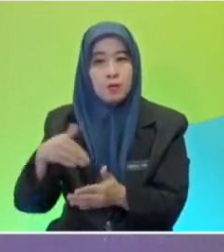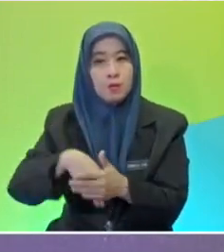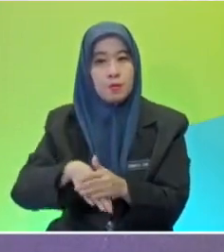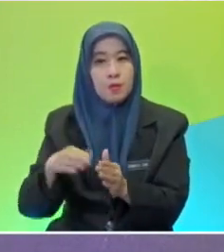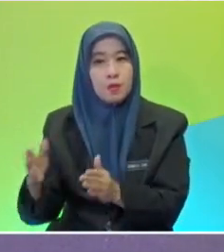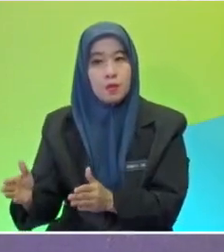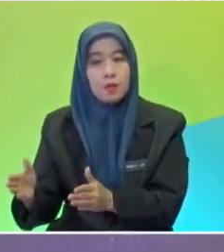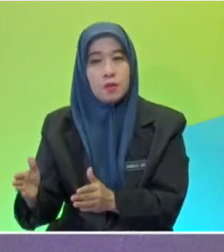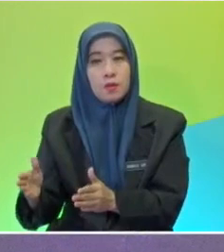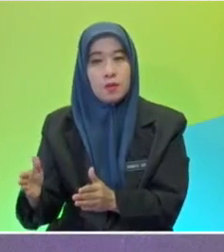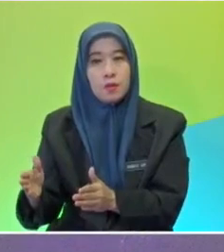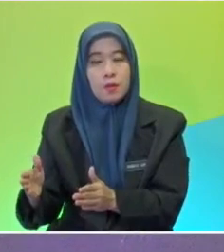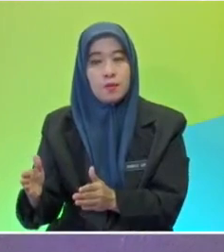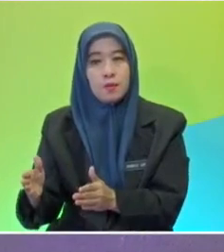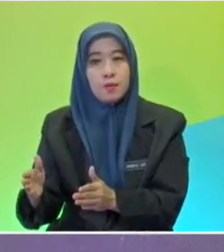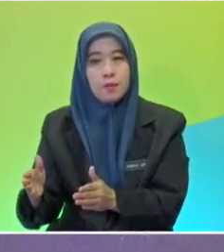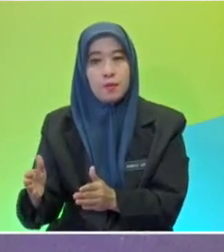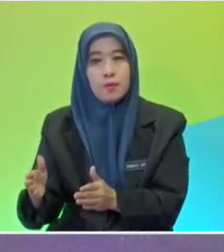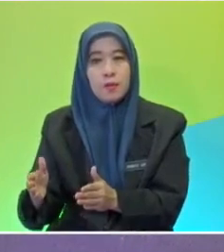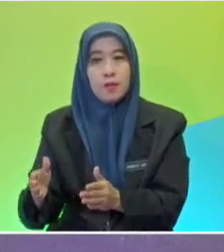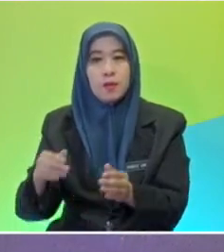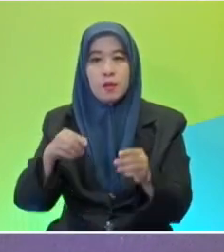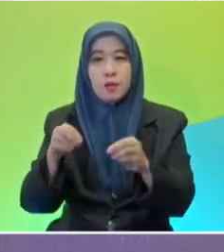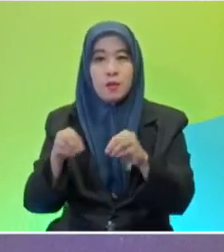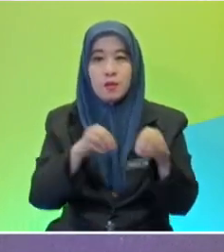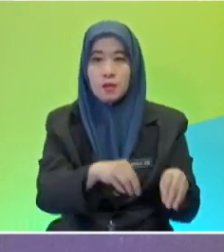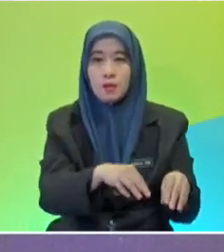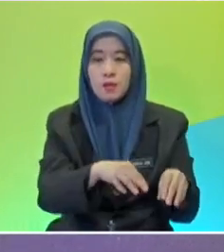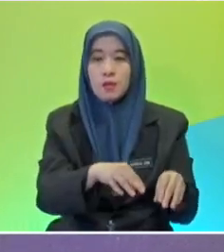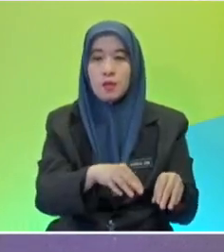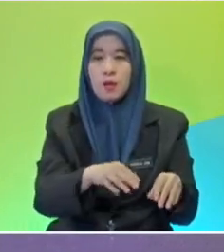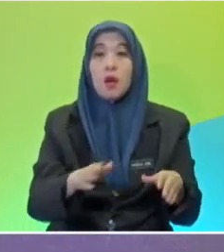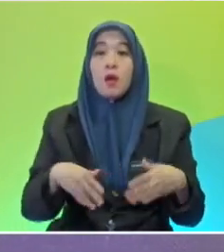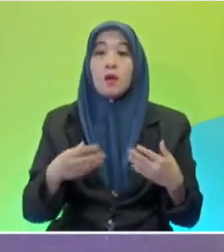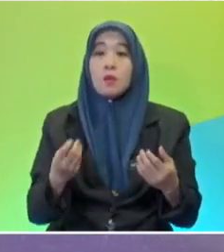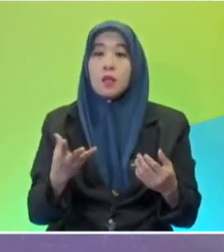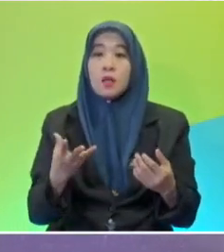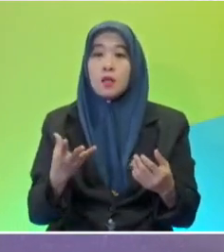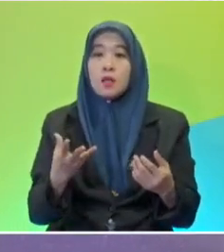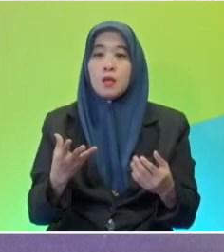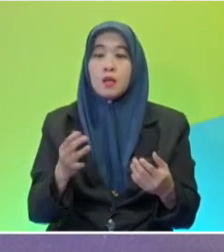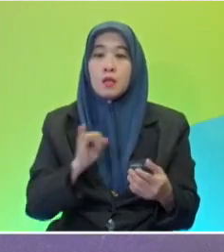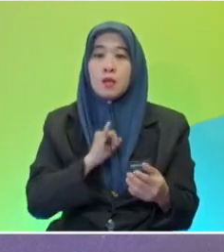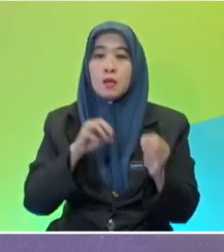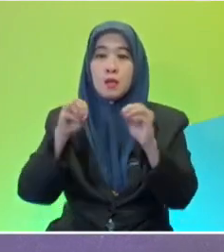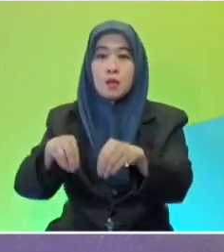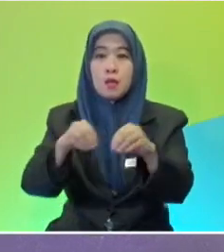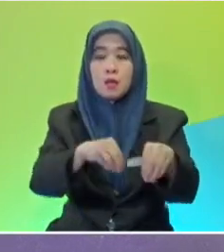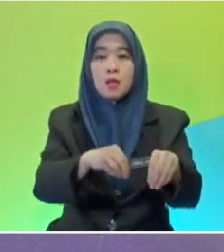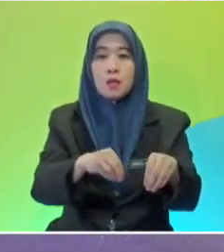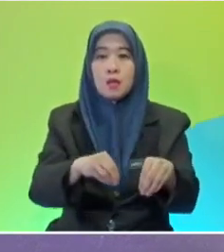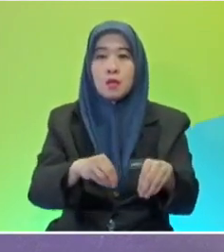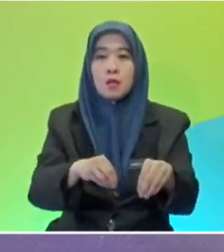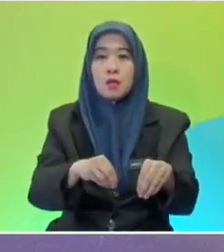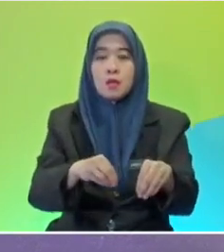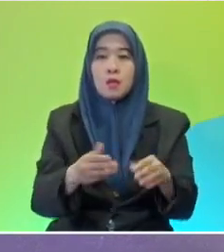just at the top. Yeah, one more here. Yeah. How many should I put? Just put, I think, don't put